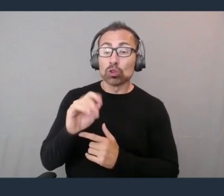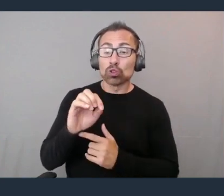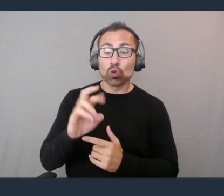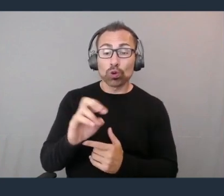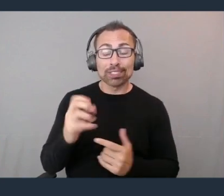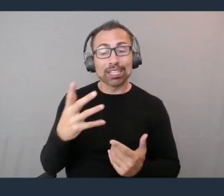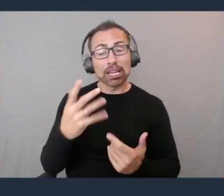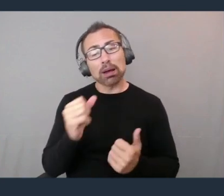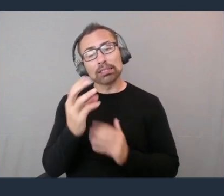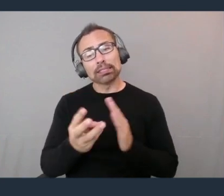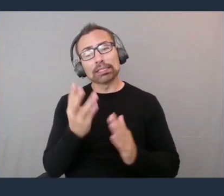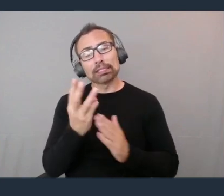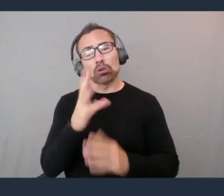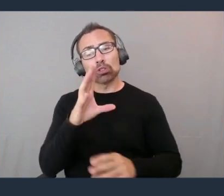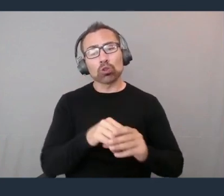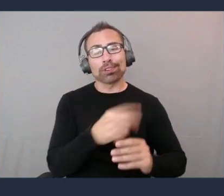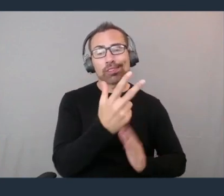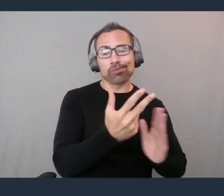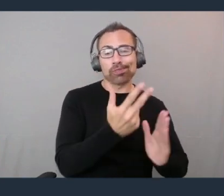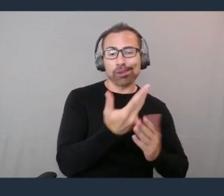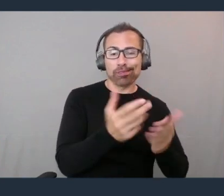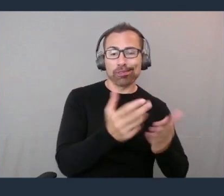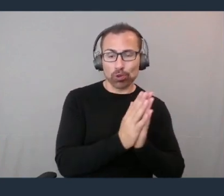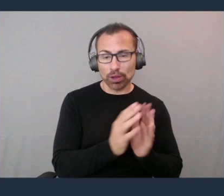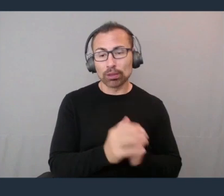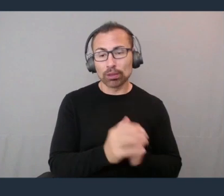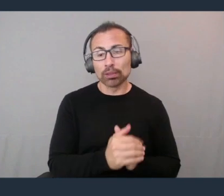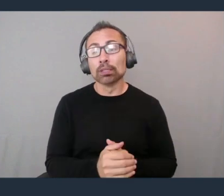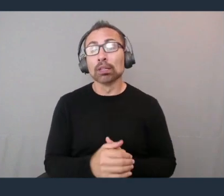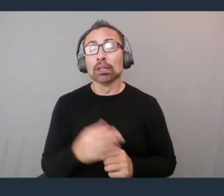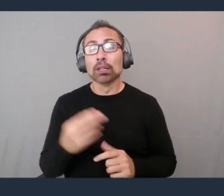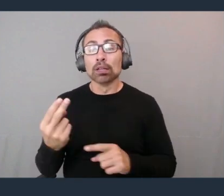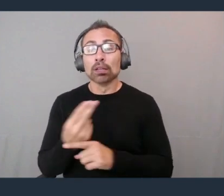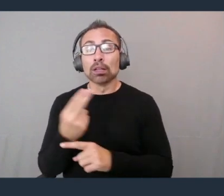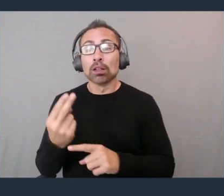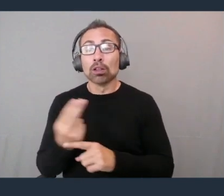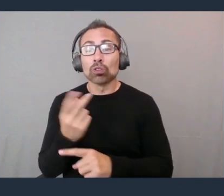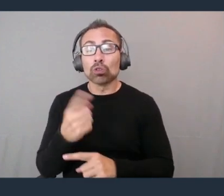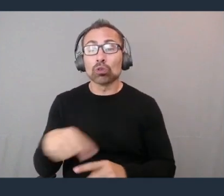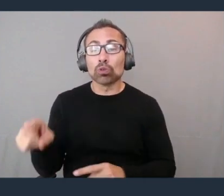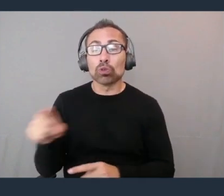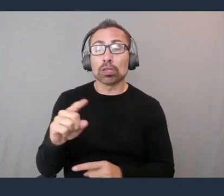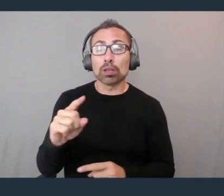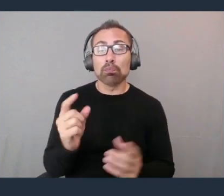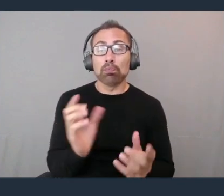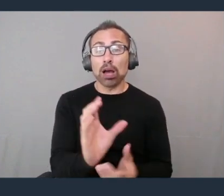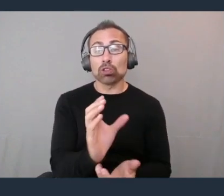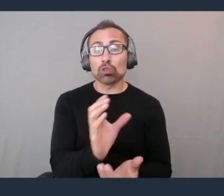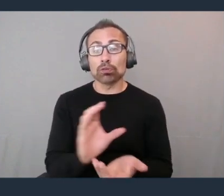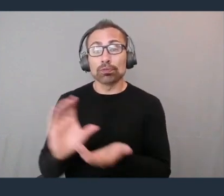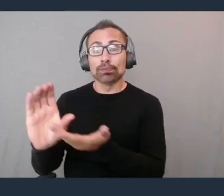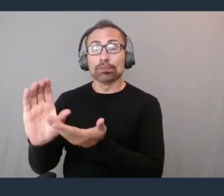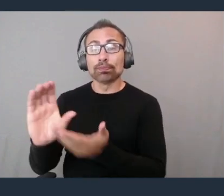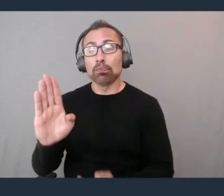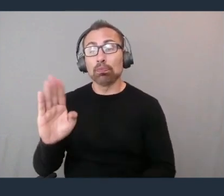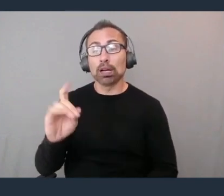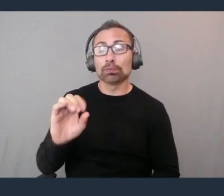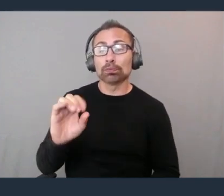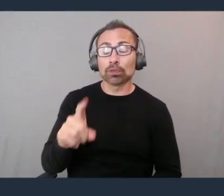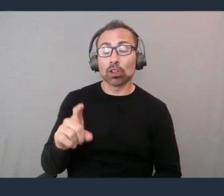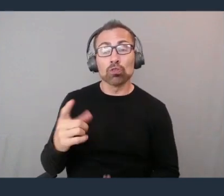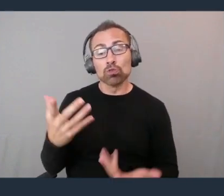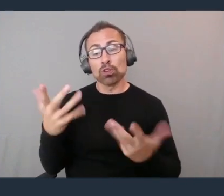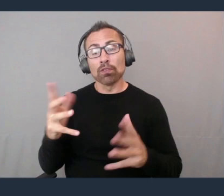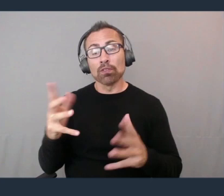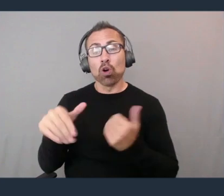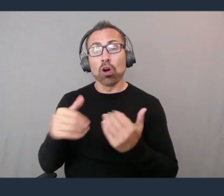requests. Using bulk restores from Glacier Flexible Retrieval, you can complete all the restores in about 5 to 12 hours,